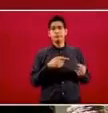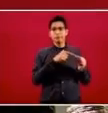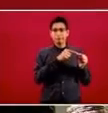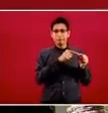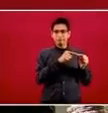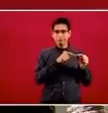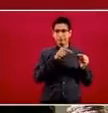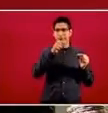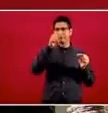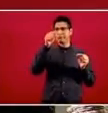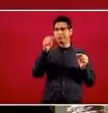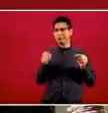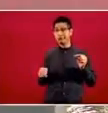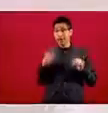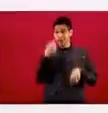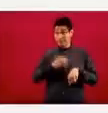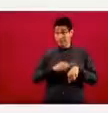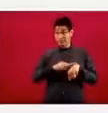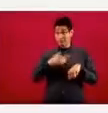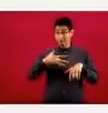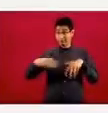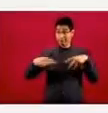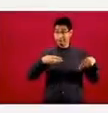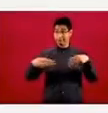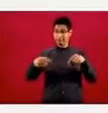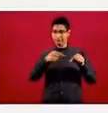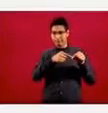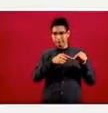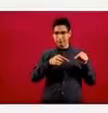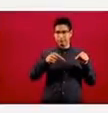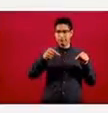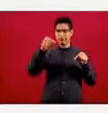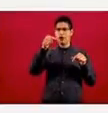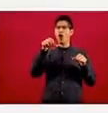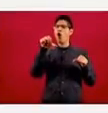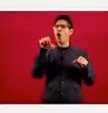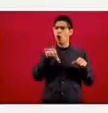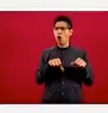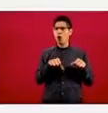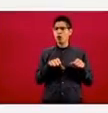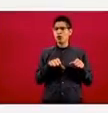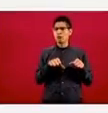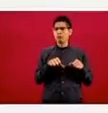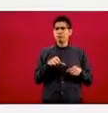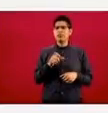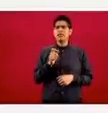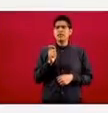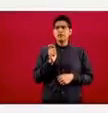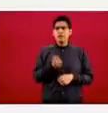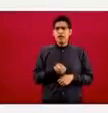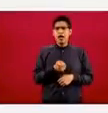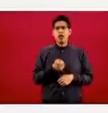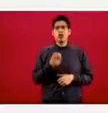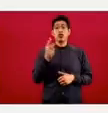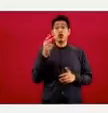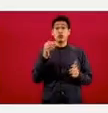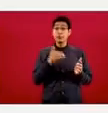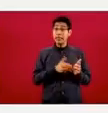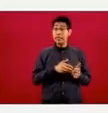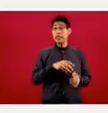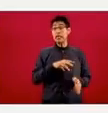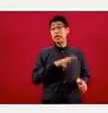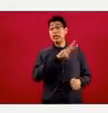Now, here we can take a look at the daily update on the curve. So as you can see,